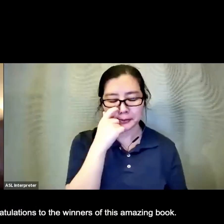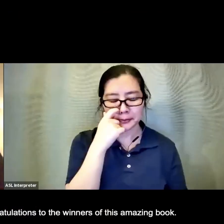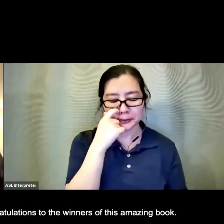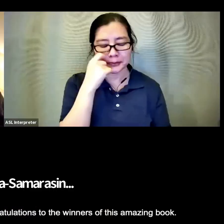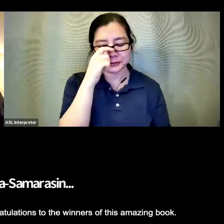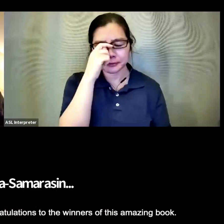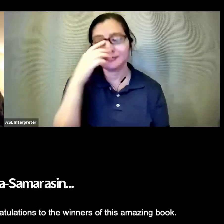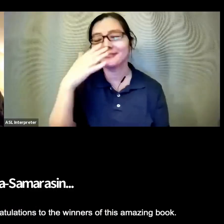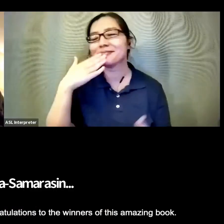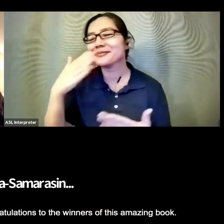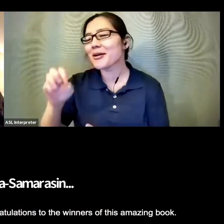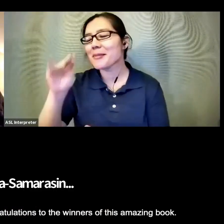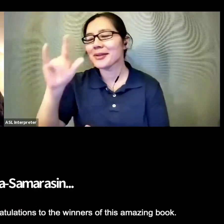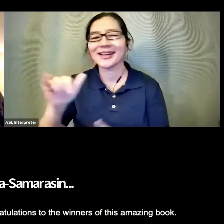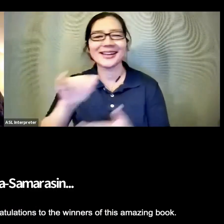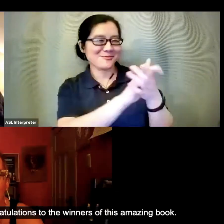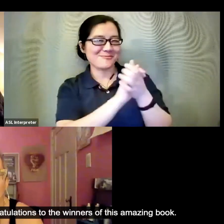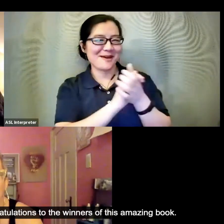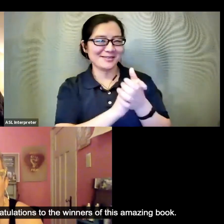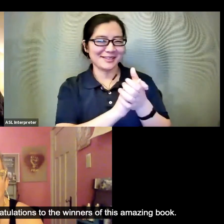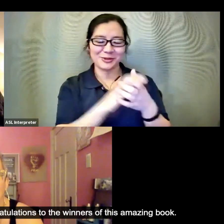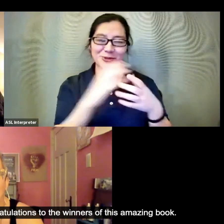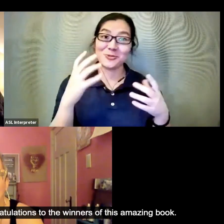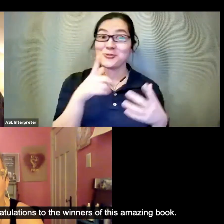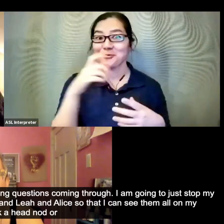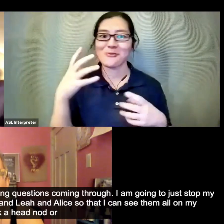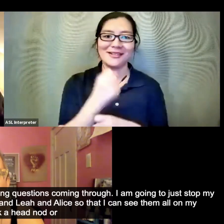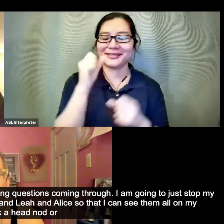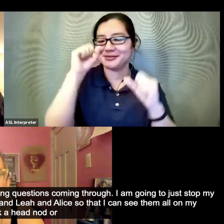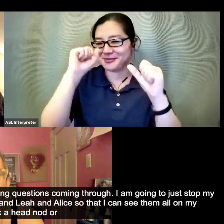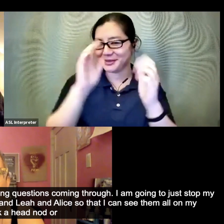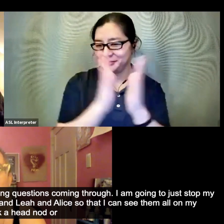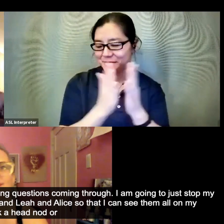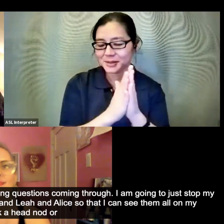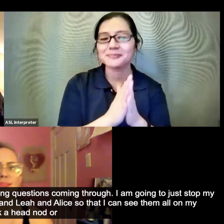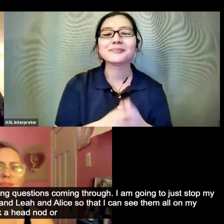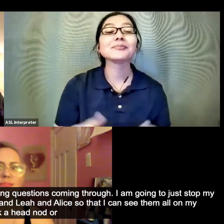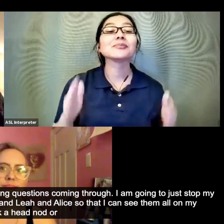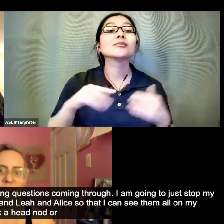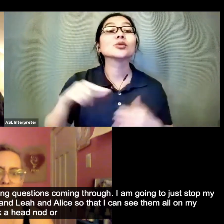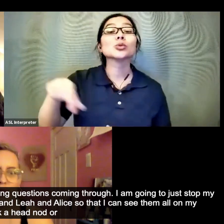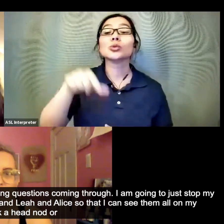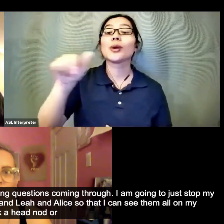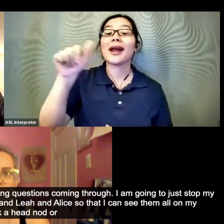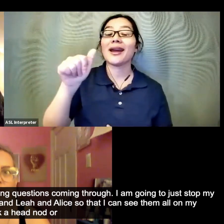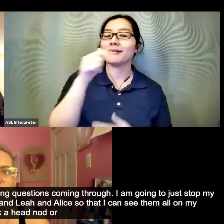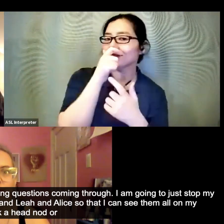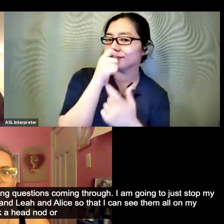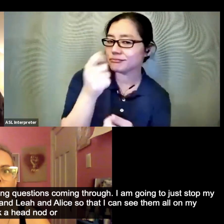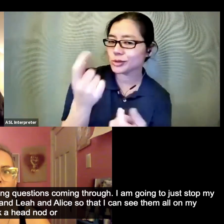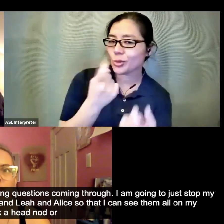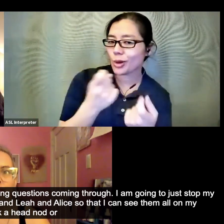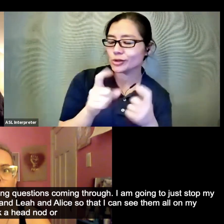and congratulations to the winners of this amazing book. So for the Q&A, we got some interesting questions coming through.